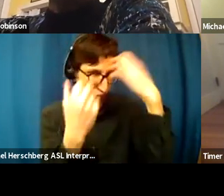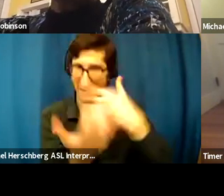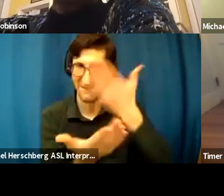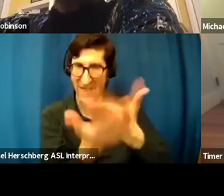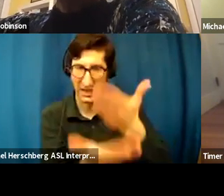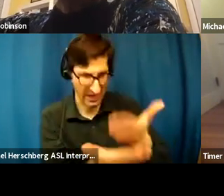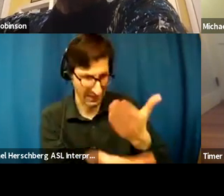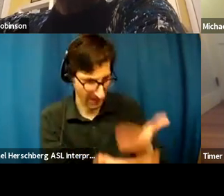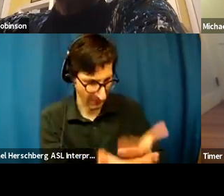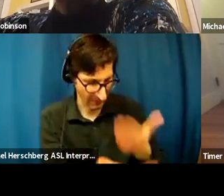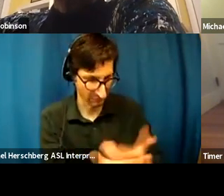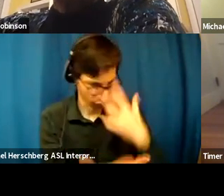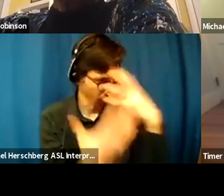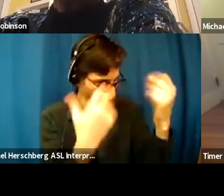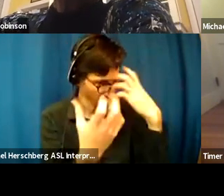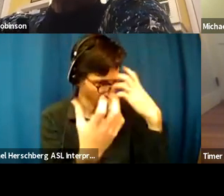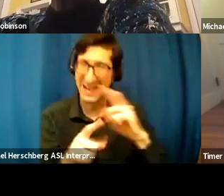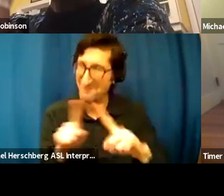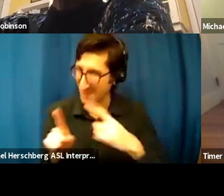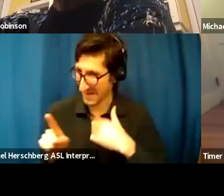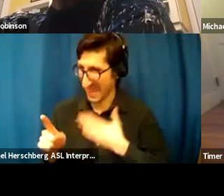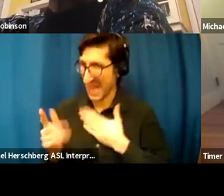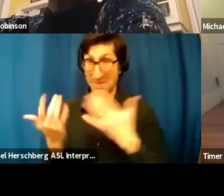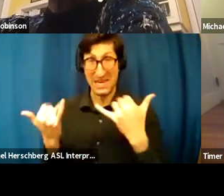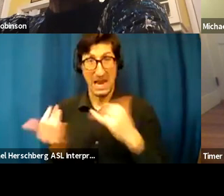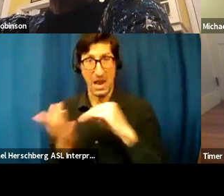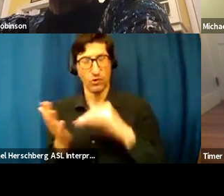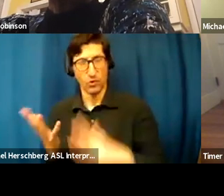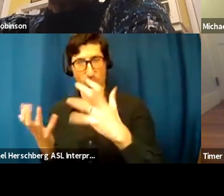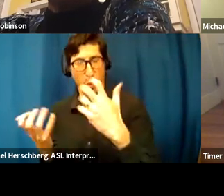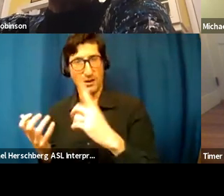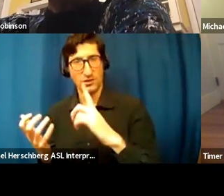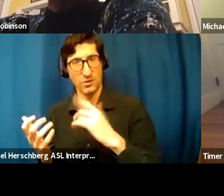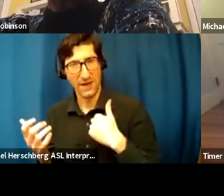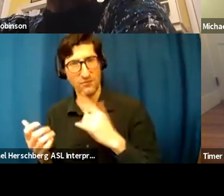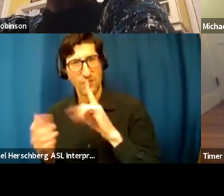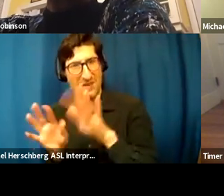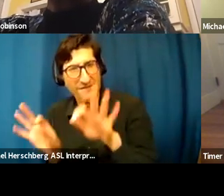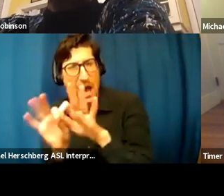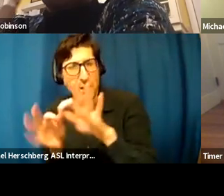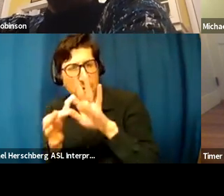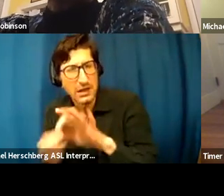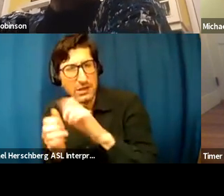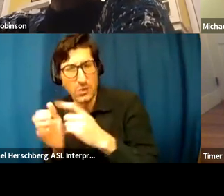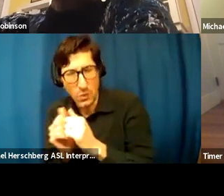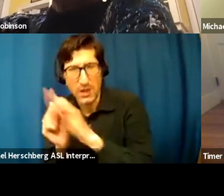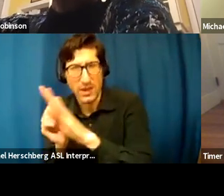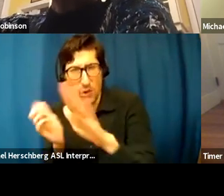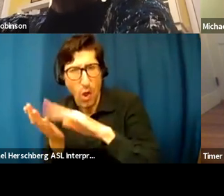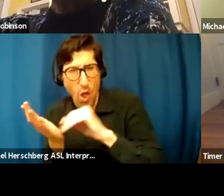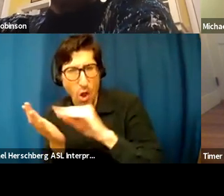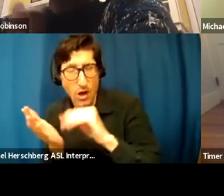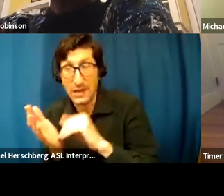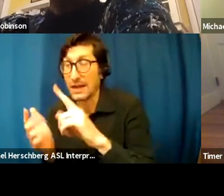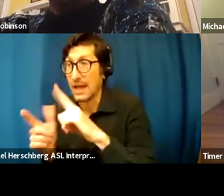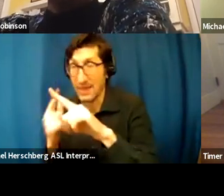all want real meaning to the work and to make real contributions so that what you were learning, you were really able to put into action.